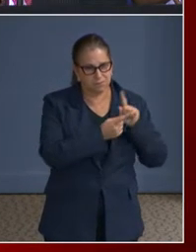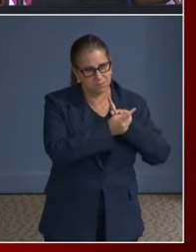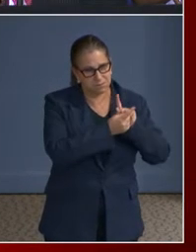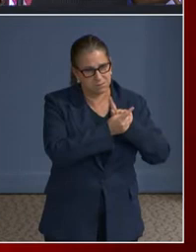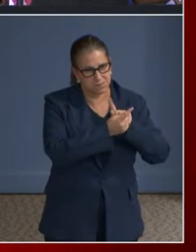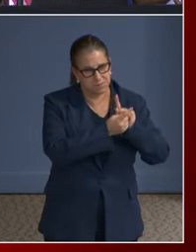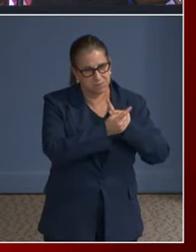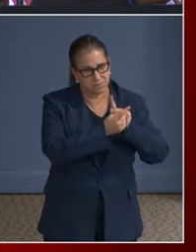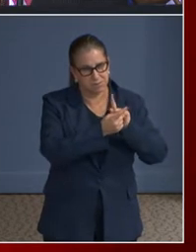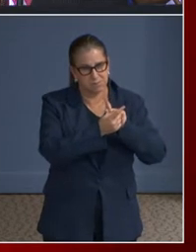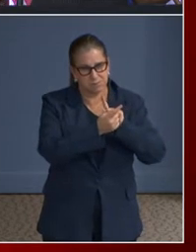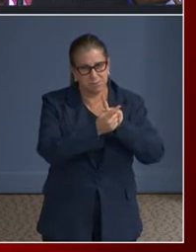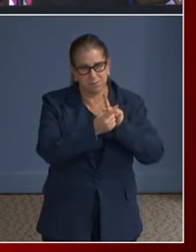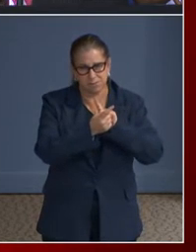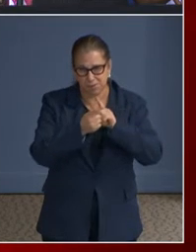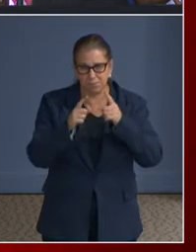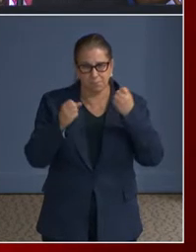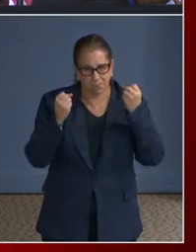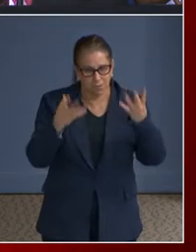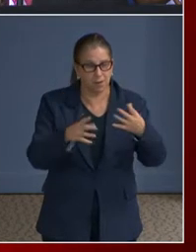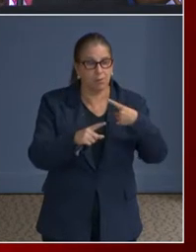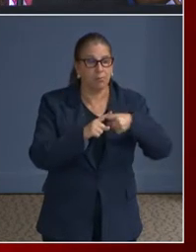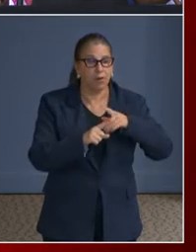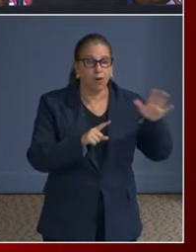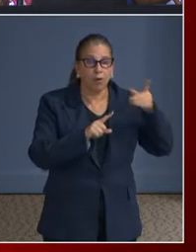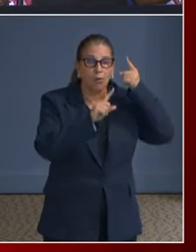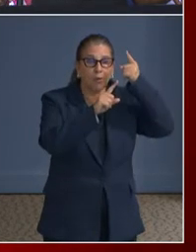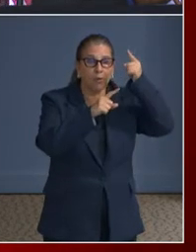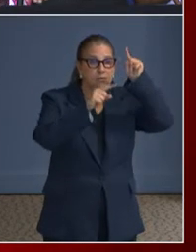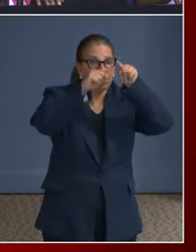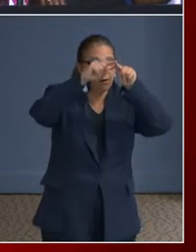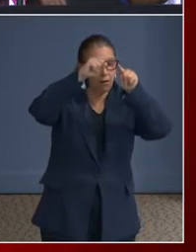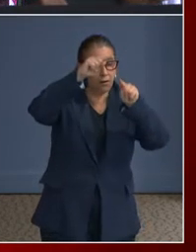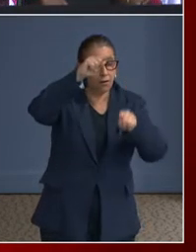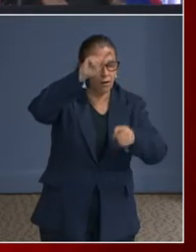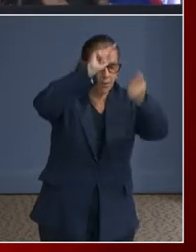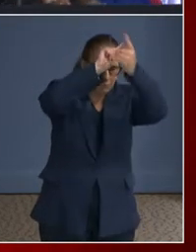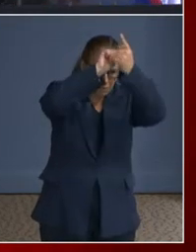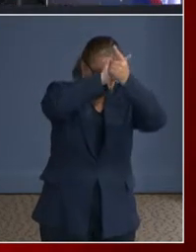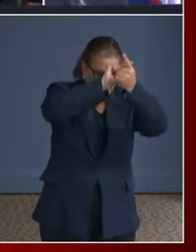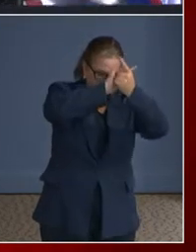to be able to bring to the residents and to the nation in its third year.